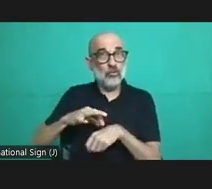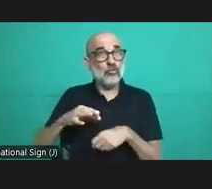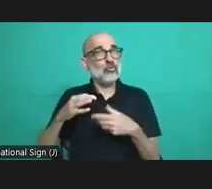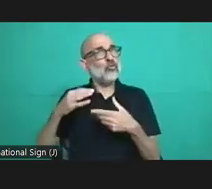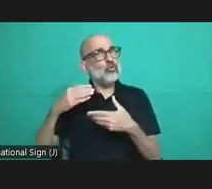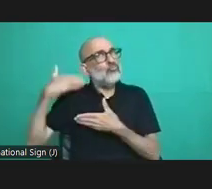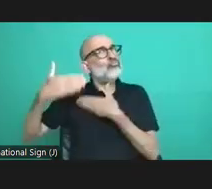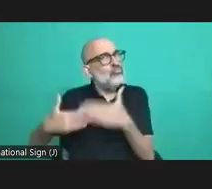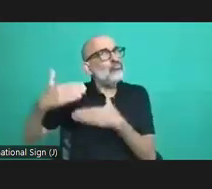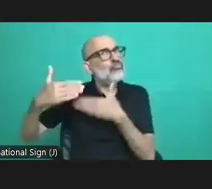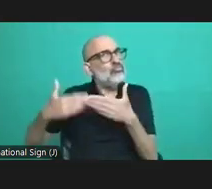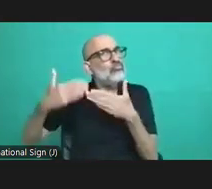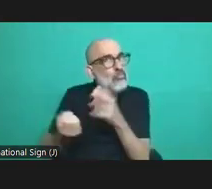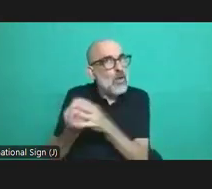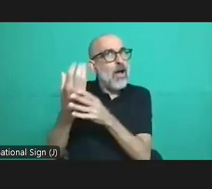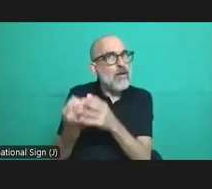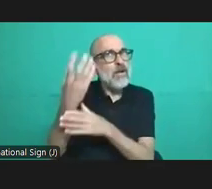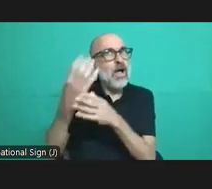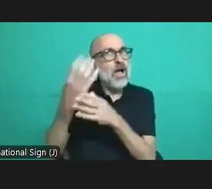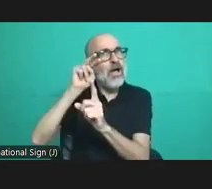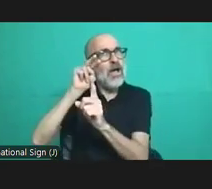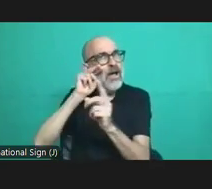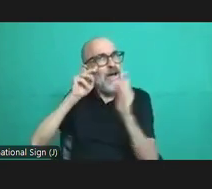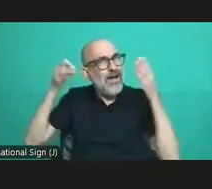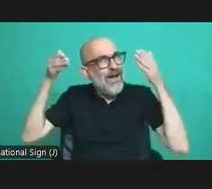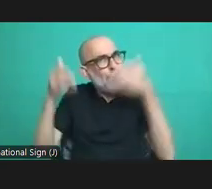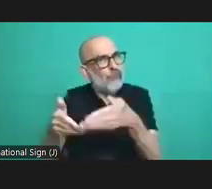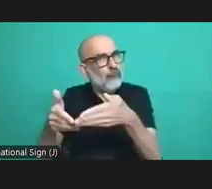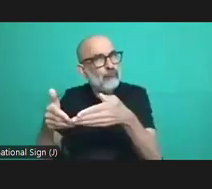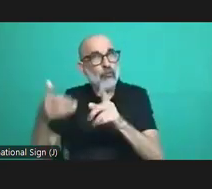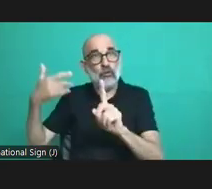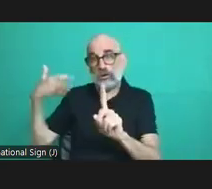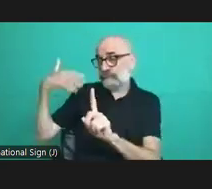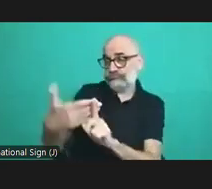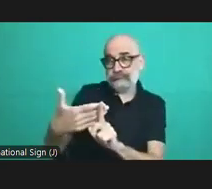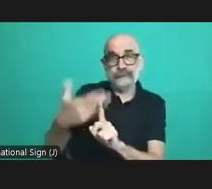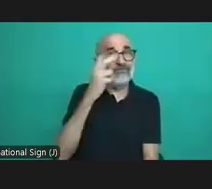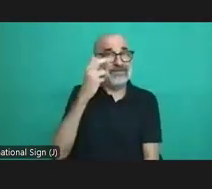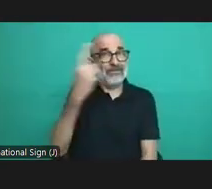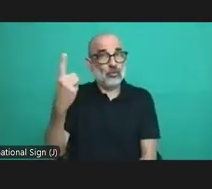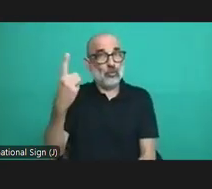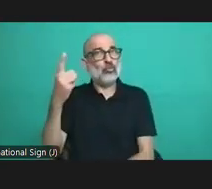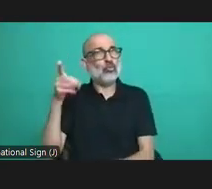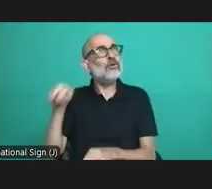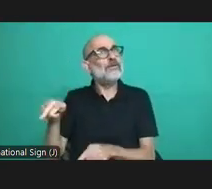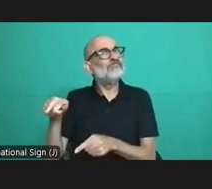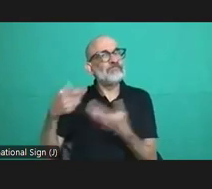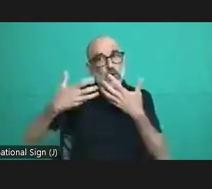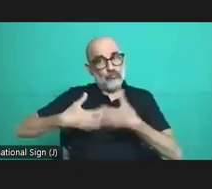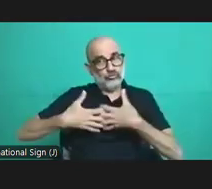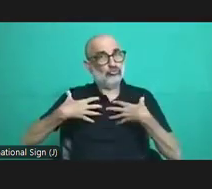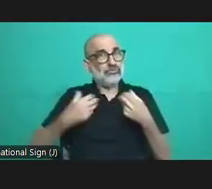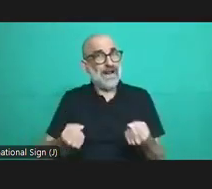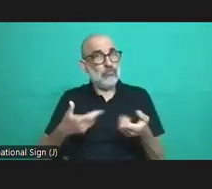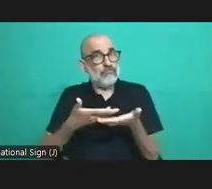functions, with its conceptual and methodological framework and innovative tools, really provides a comprehensive framework for